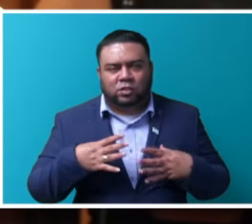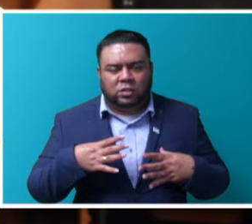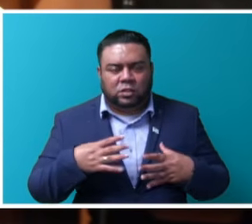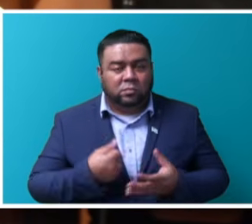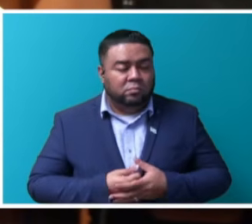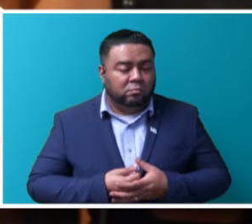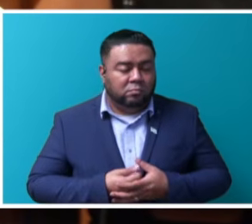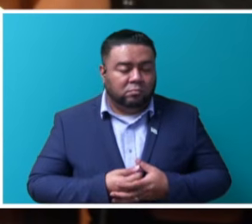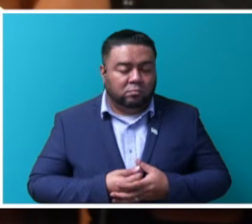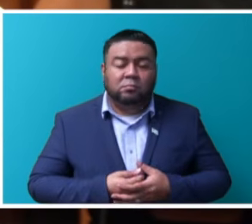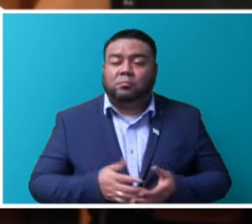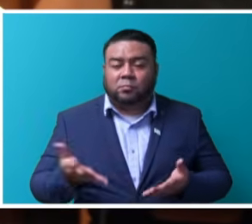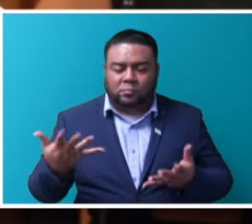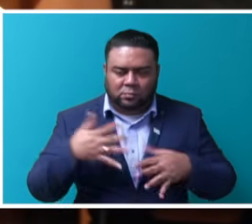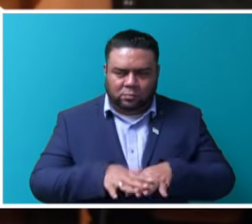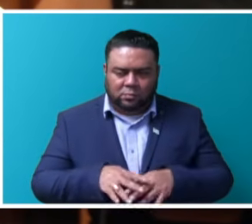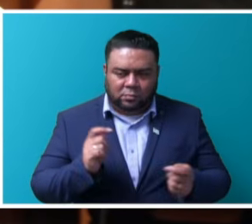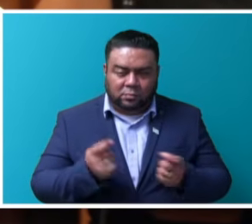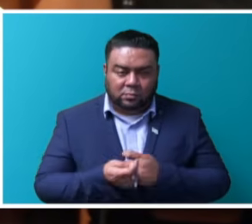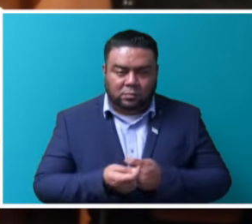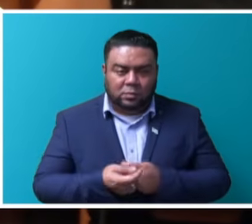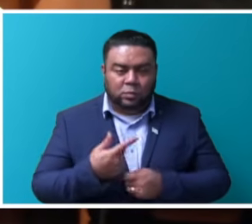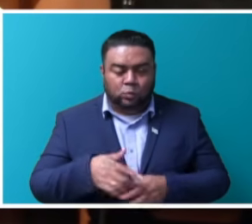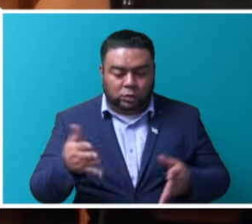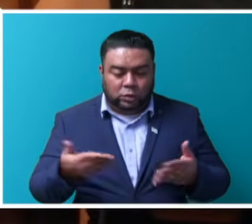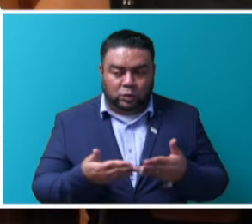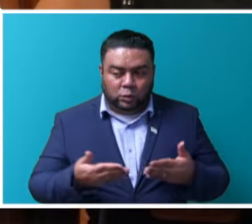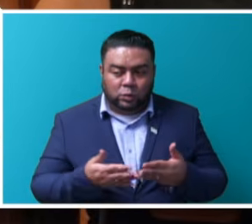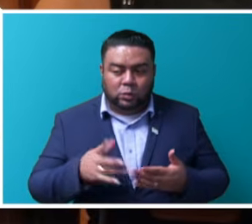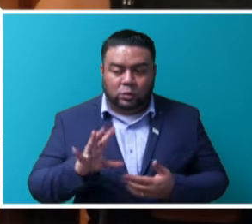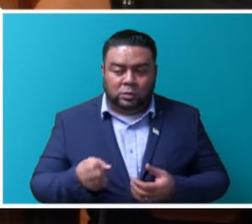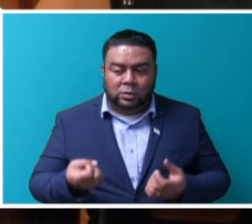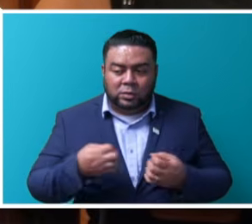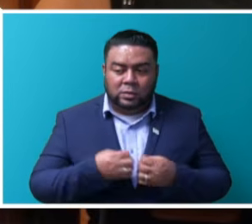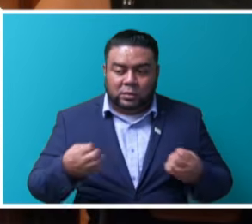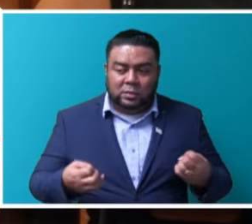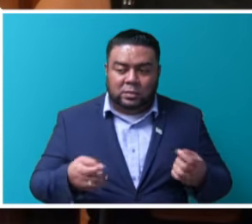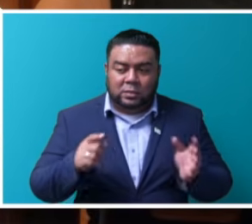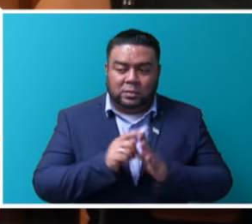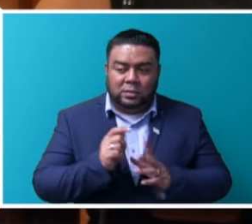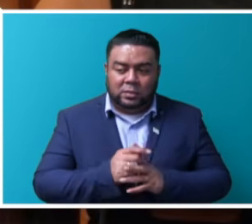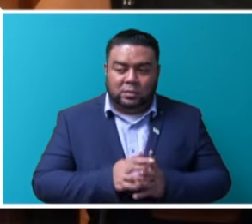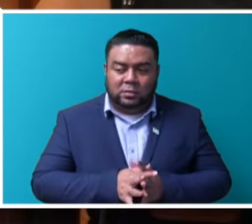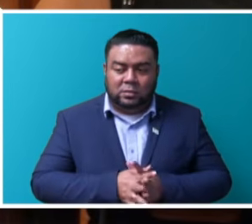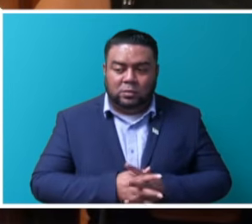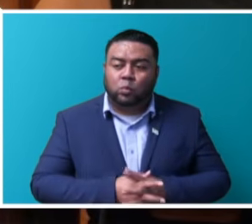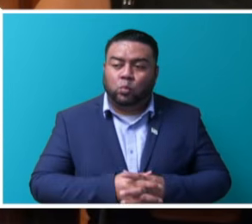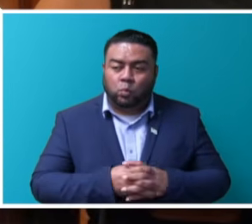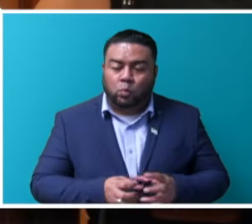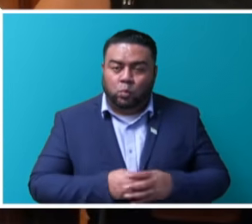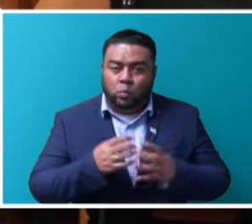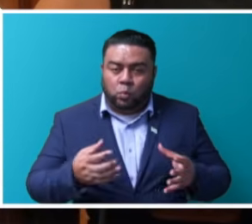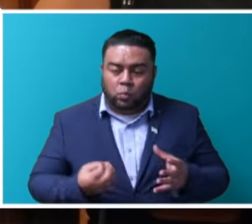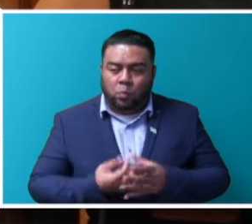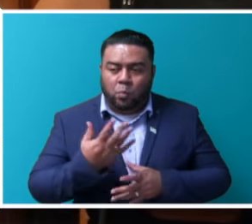broader economic transformation agenda, we are also introducing and extending targeted incentives to incentivize growth,